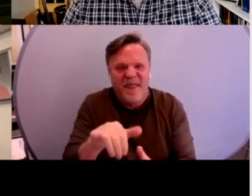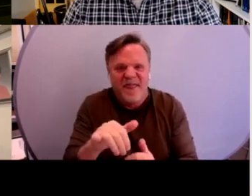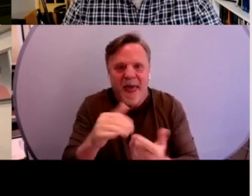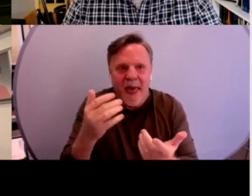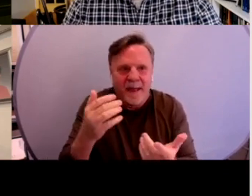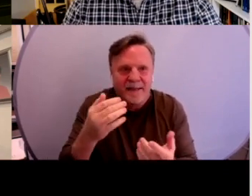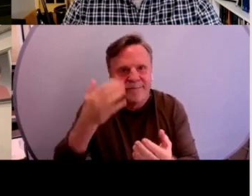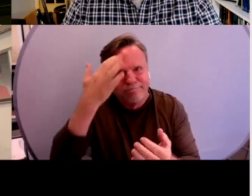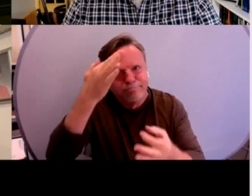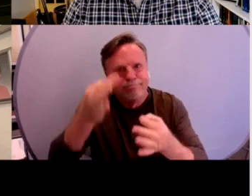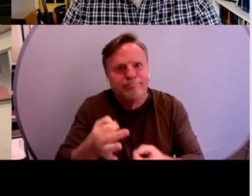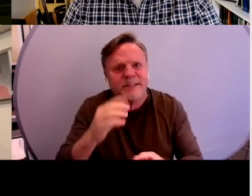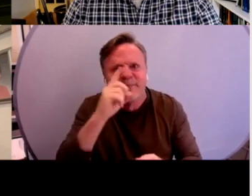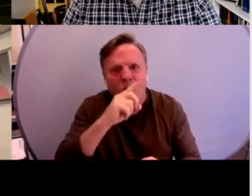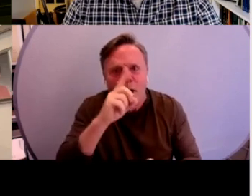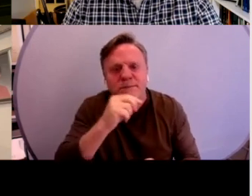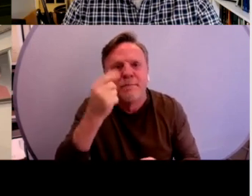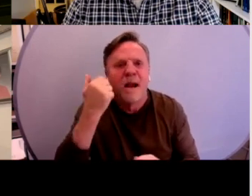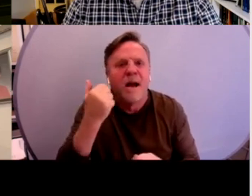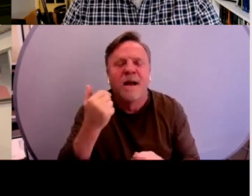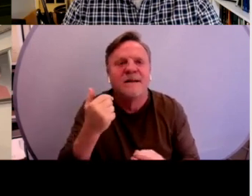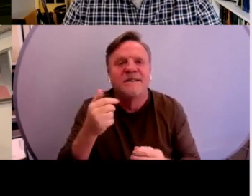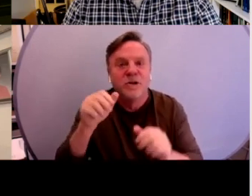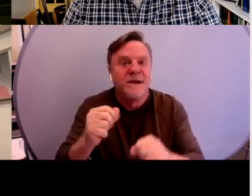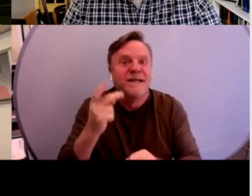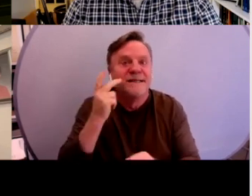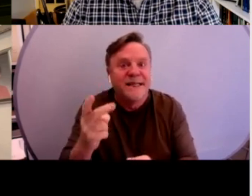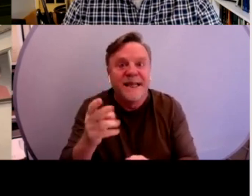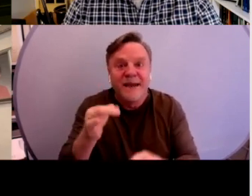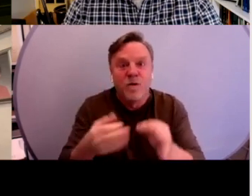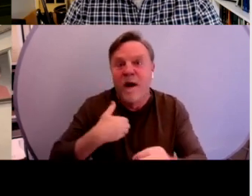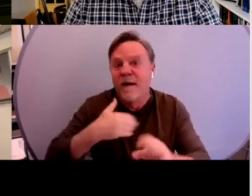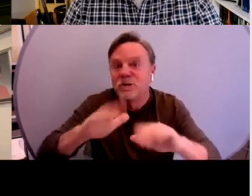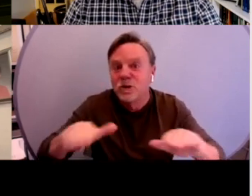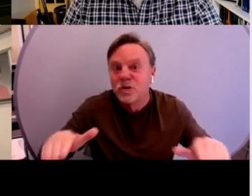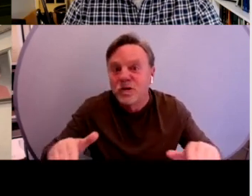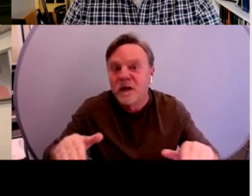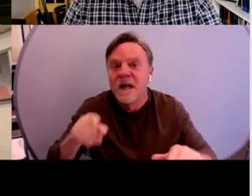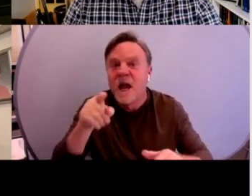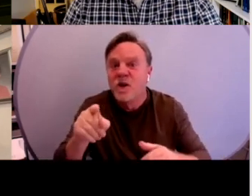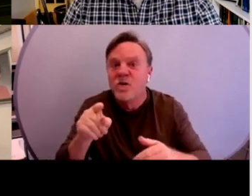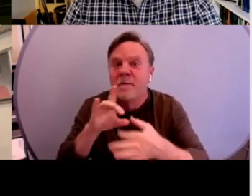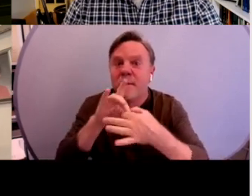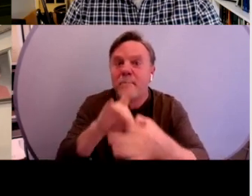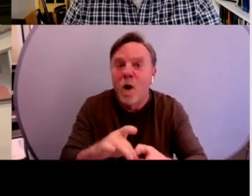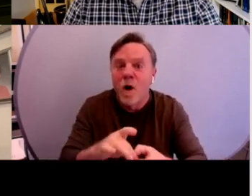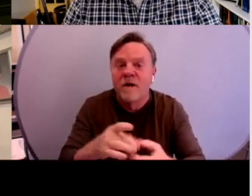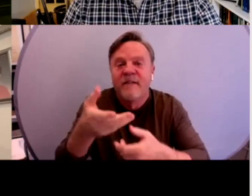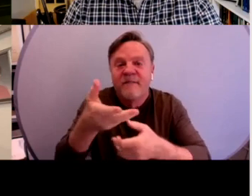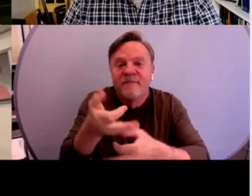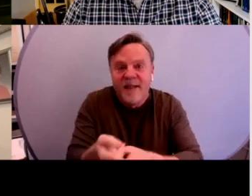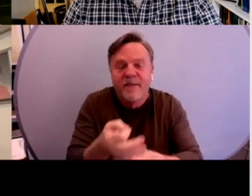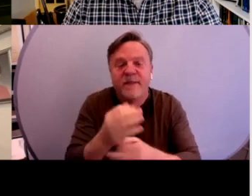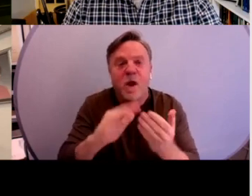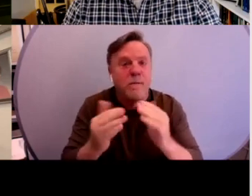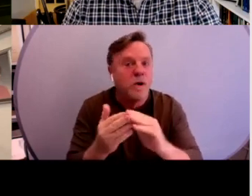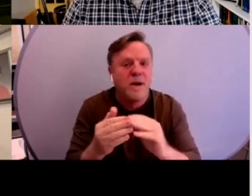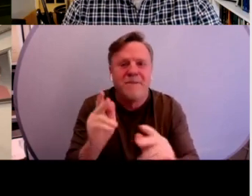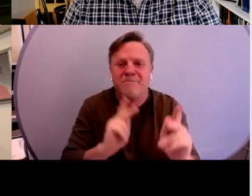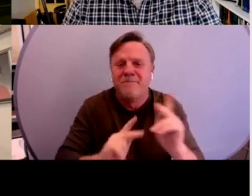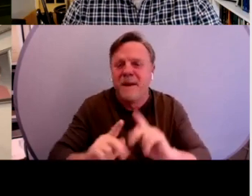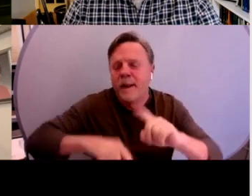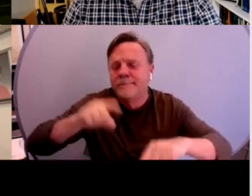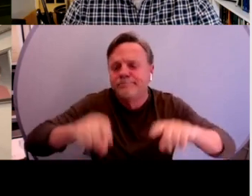equation can easily be seen by if you've got children and you've been part of a faith community, that people of all kinds